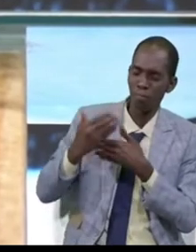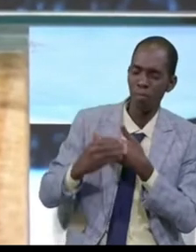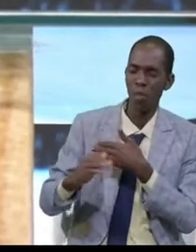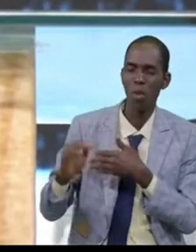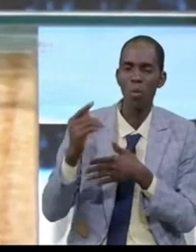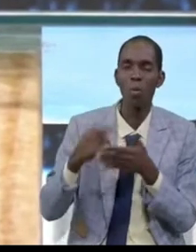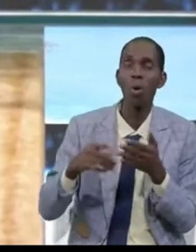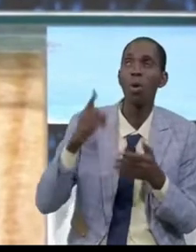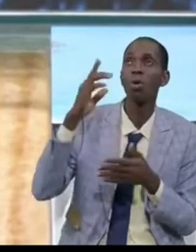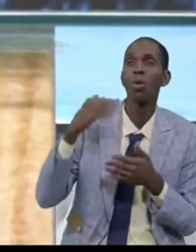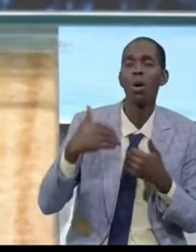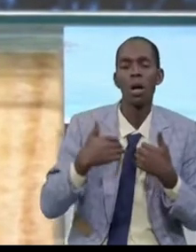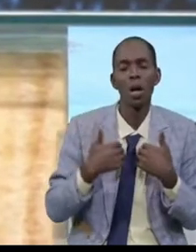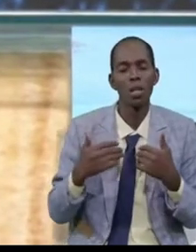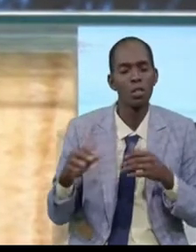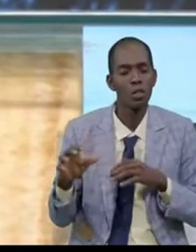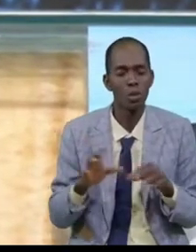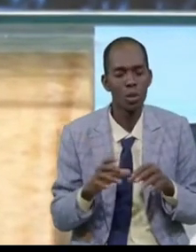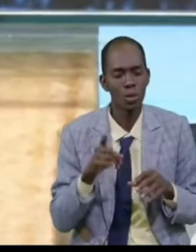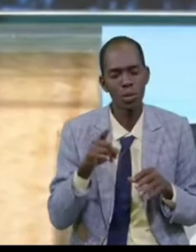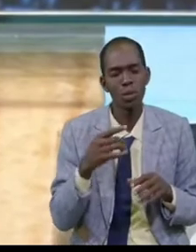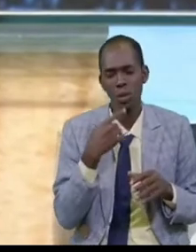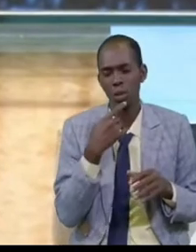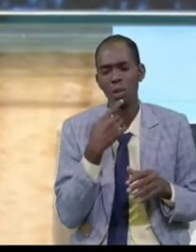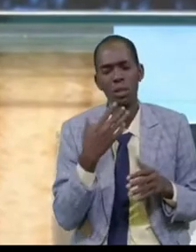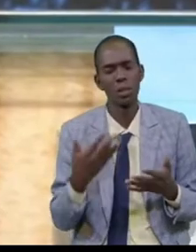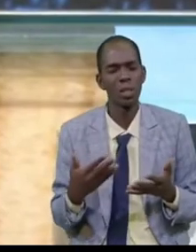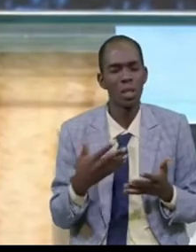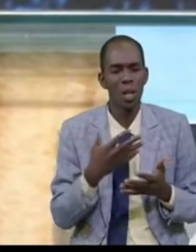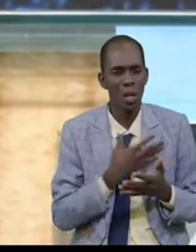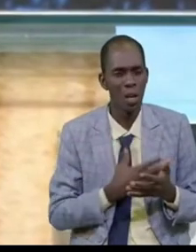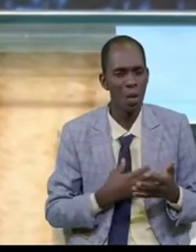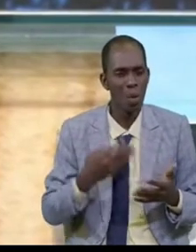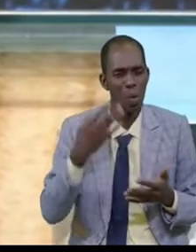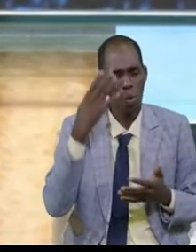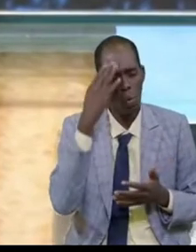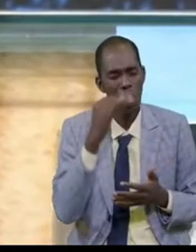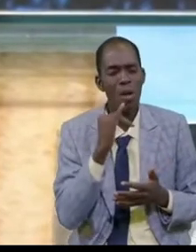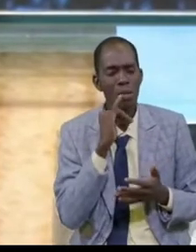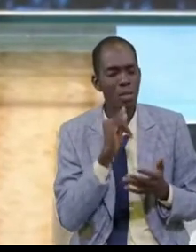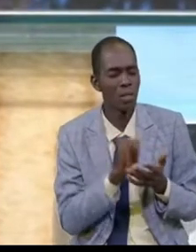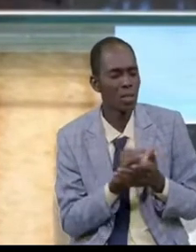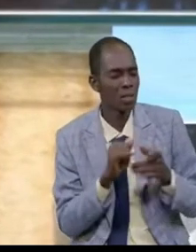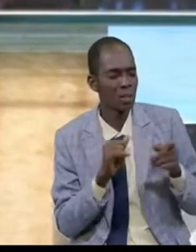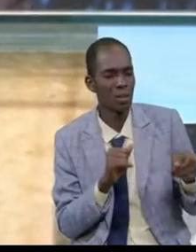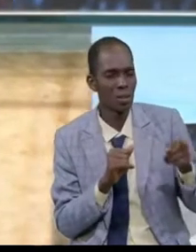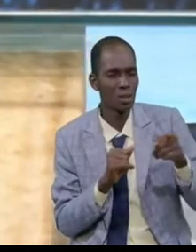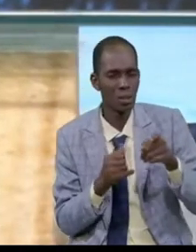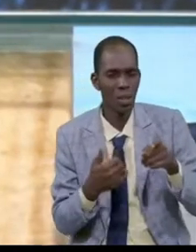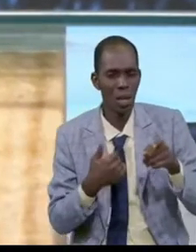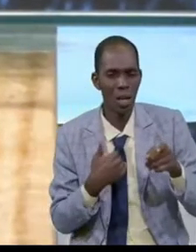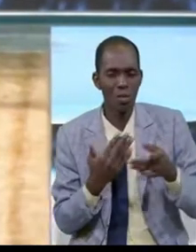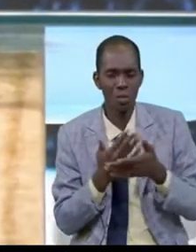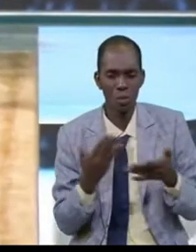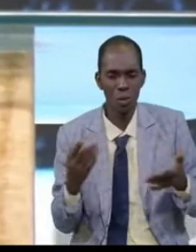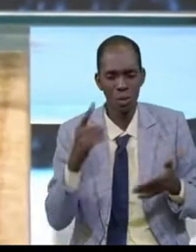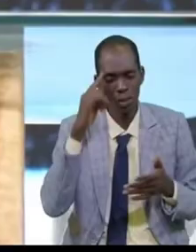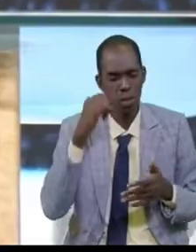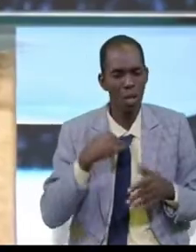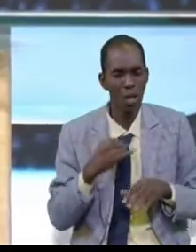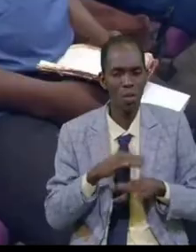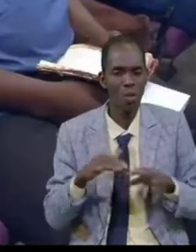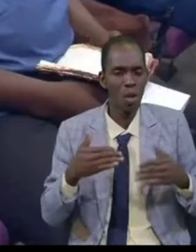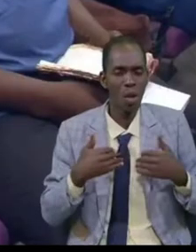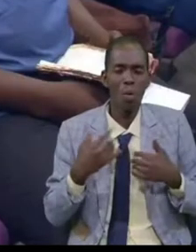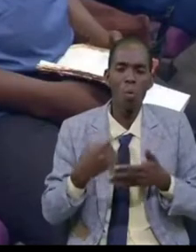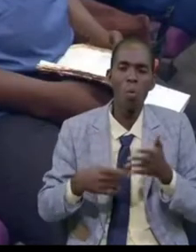have you done this? Why did you put me here? What did so-and-so have that I don't have? And what can so-and-so do